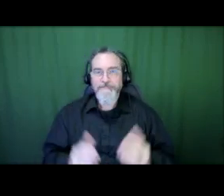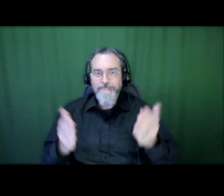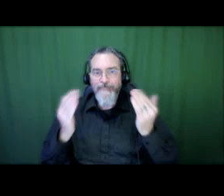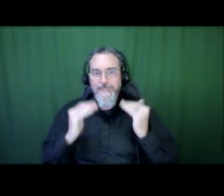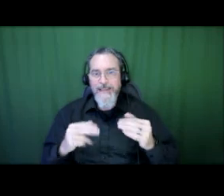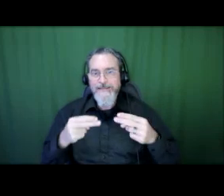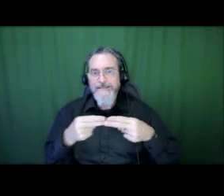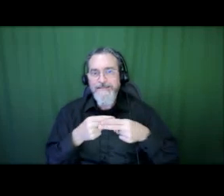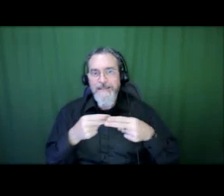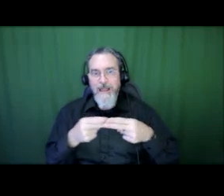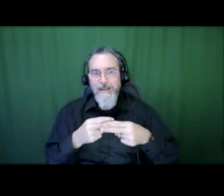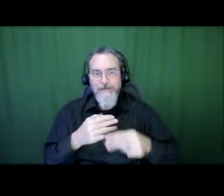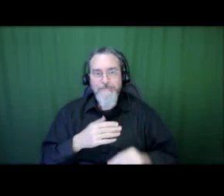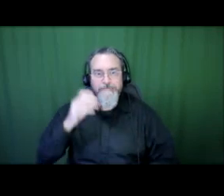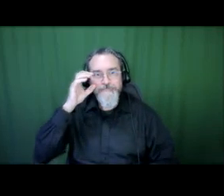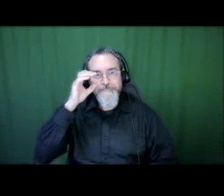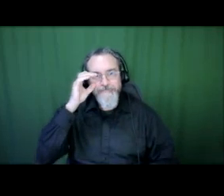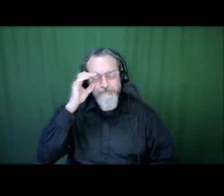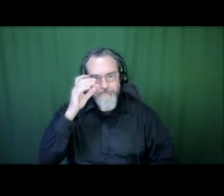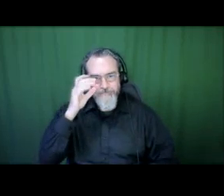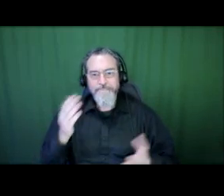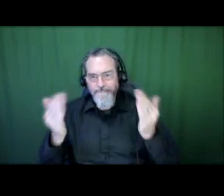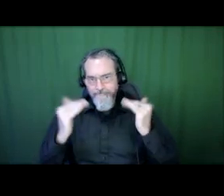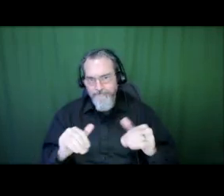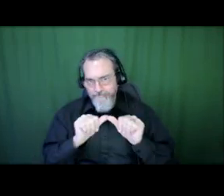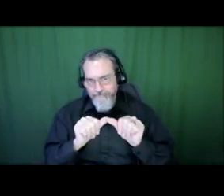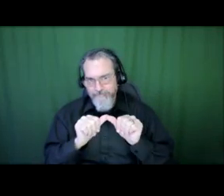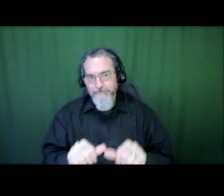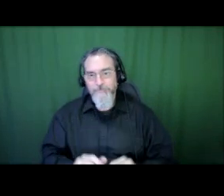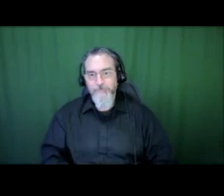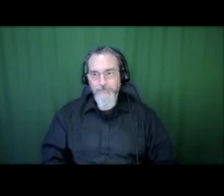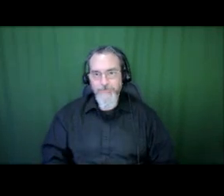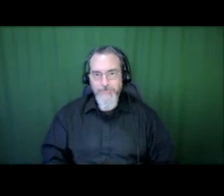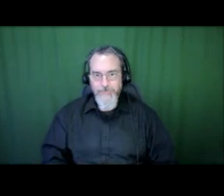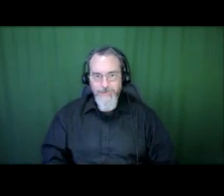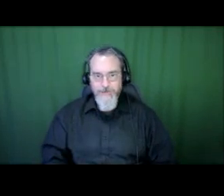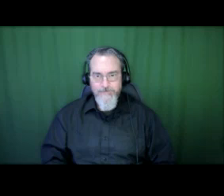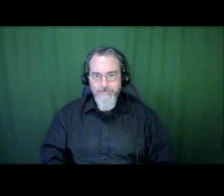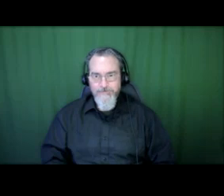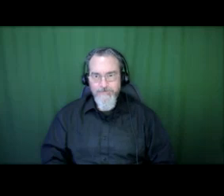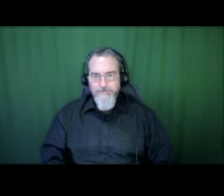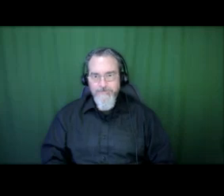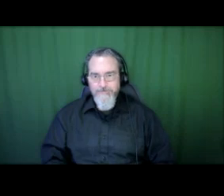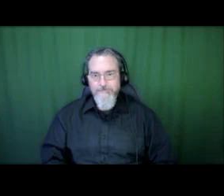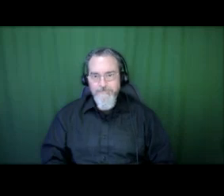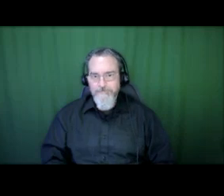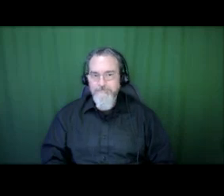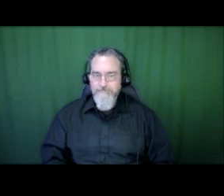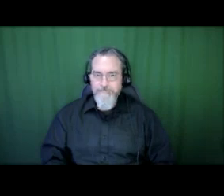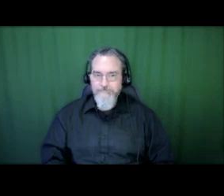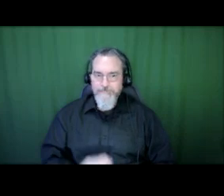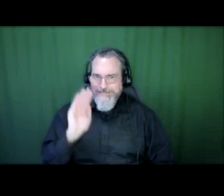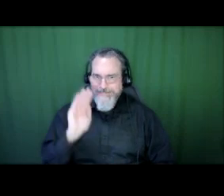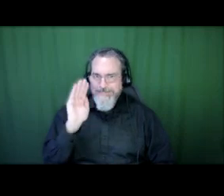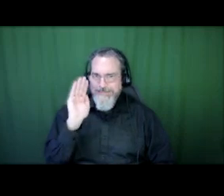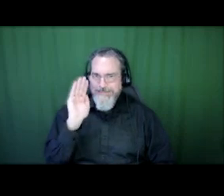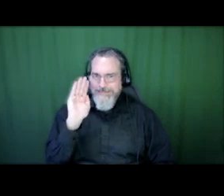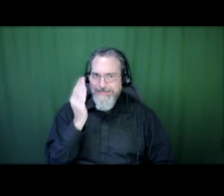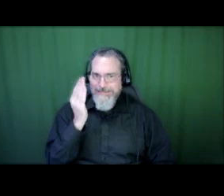we're already, let's keep going. I think we got a little lag time. Right, so that's